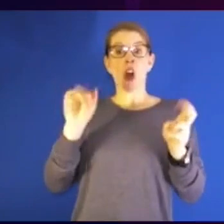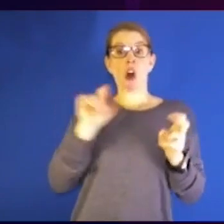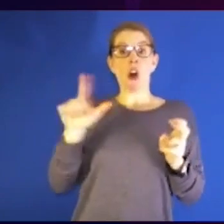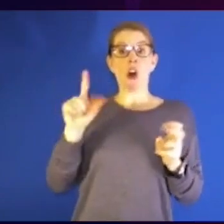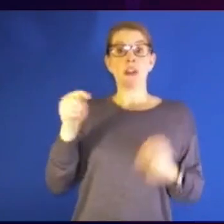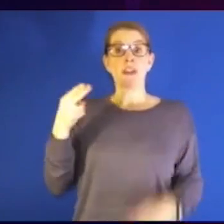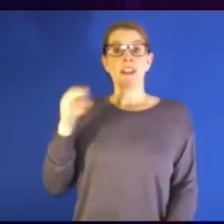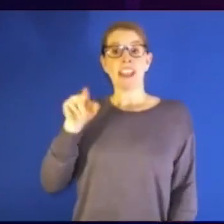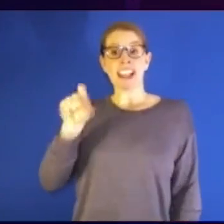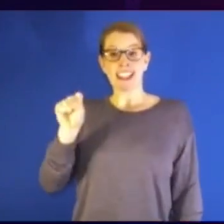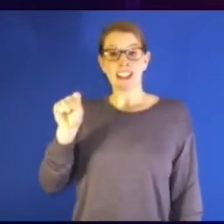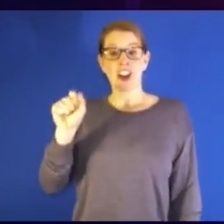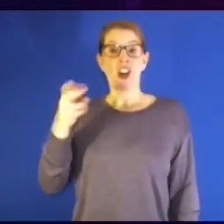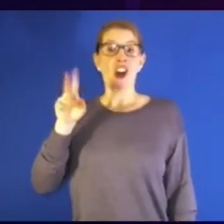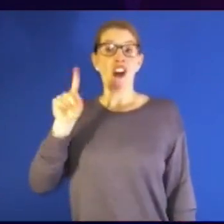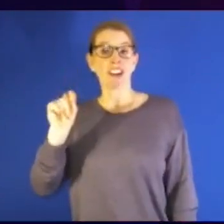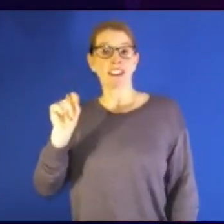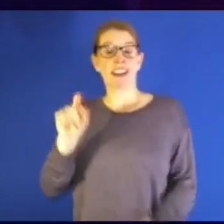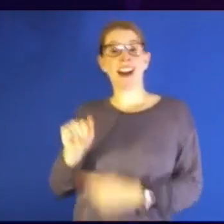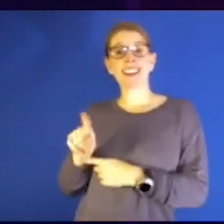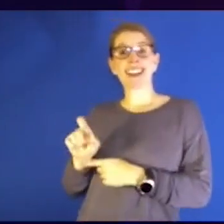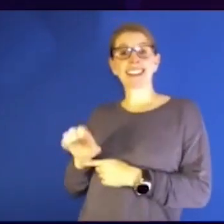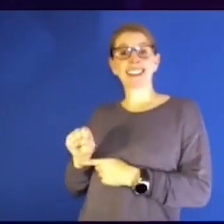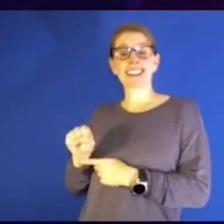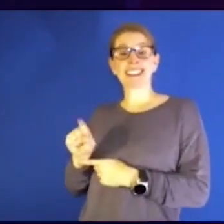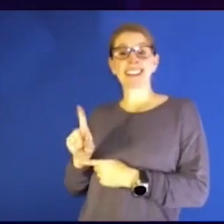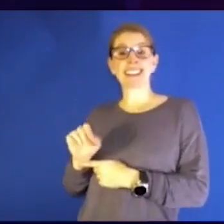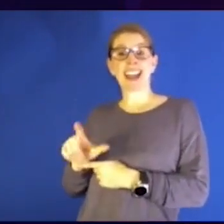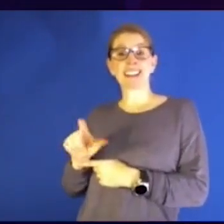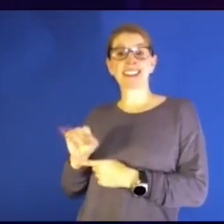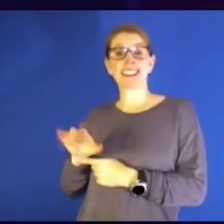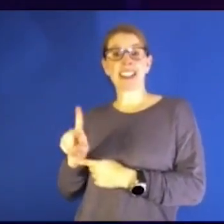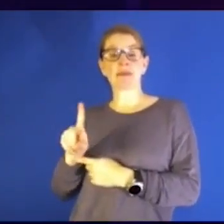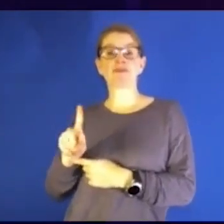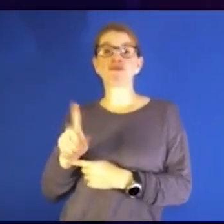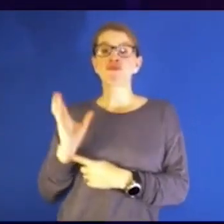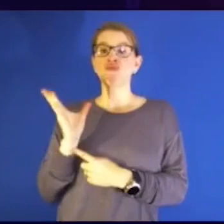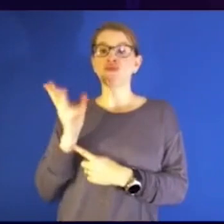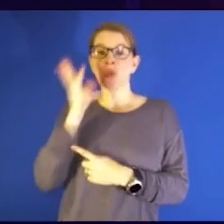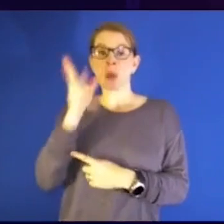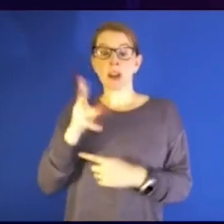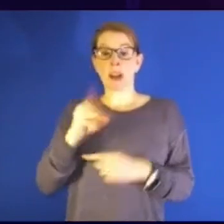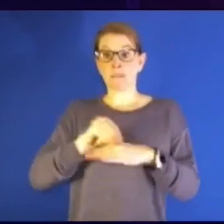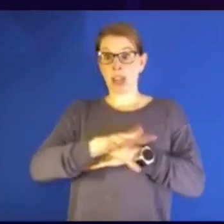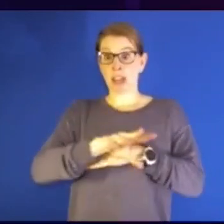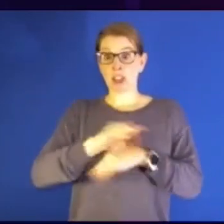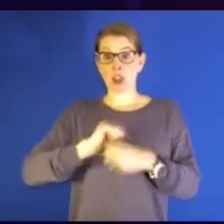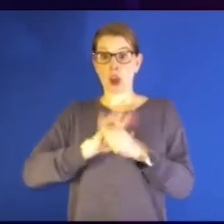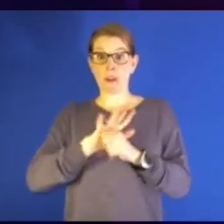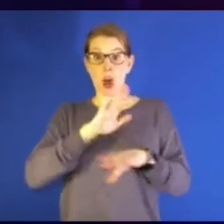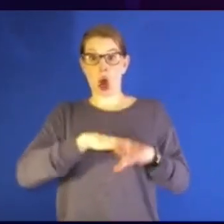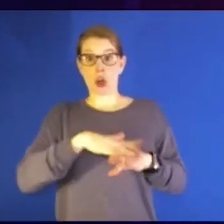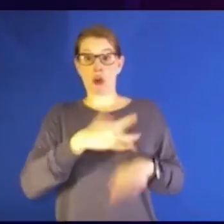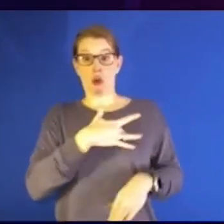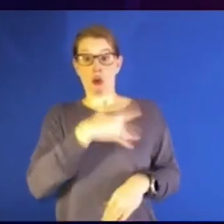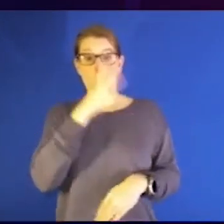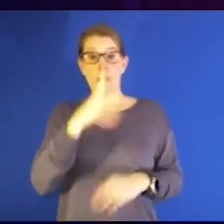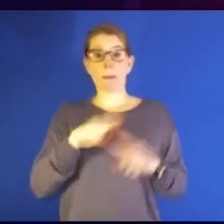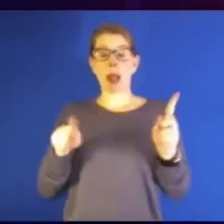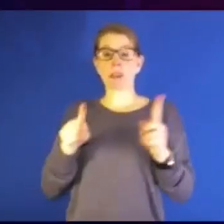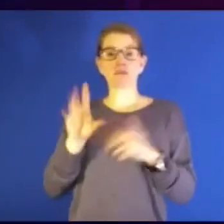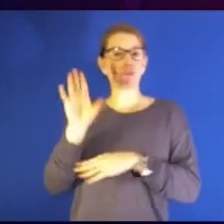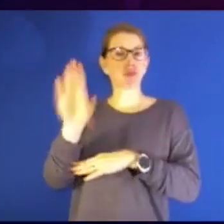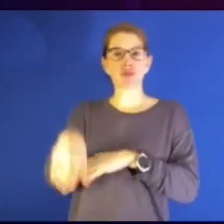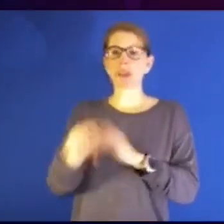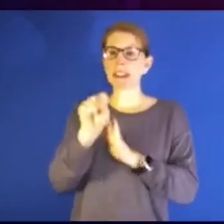Alexis Del Cid. She will kick it off with several great episodes about the effects of COVID on the heart. But through the entire season, we'll focus on a